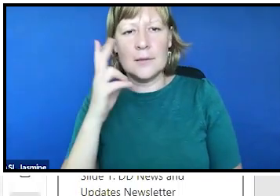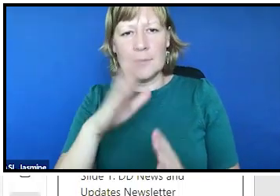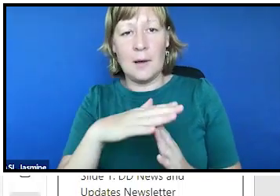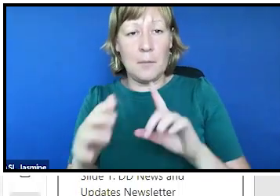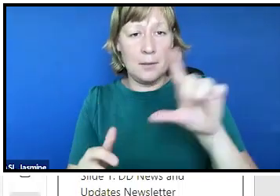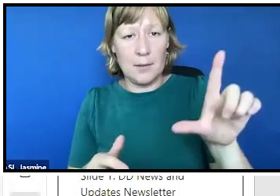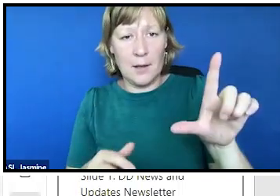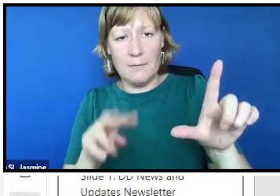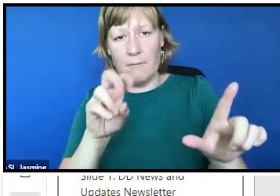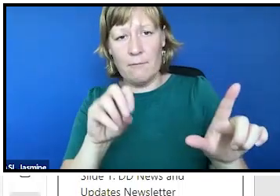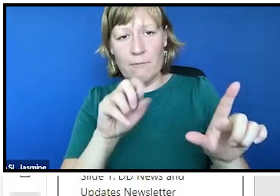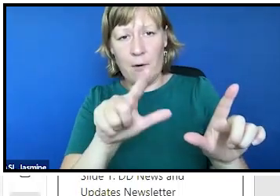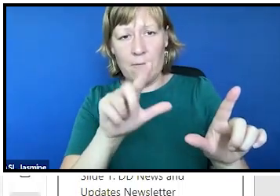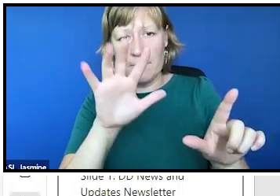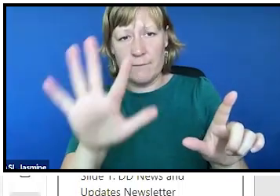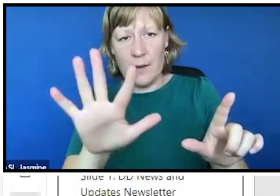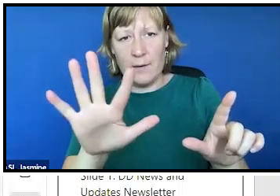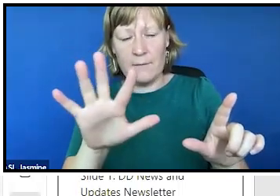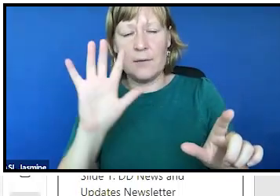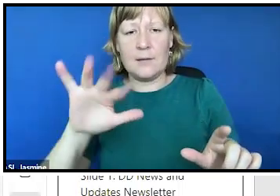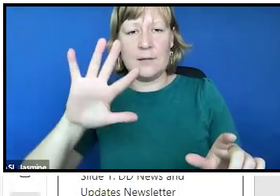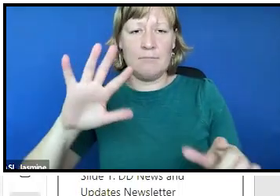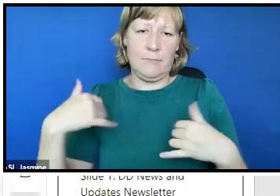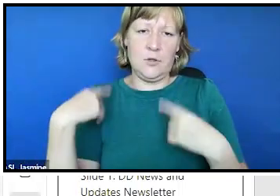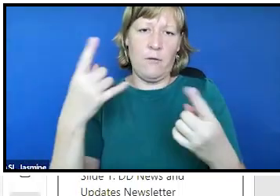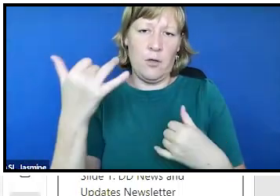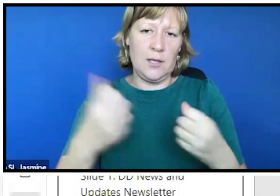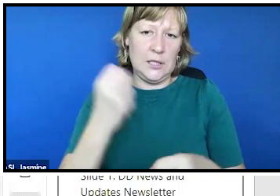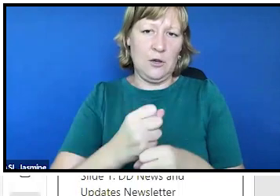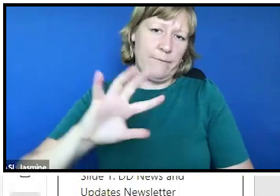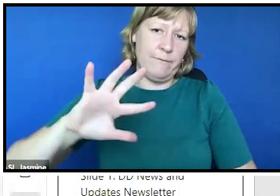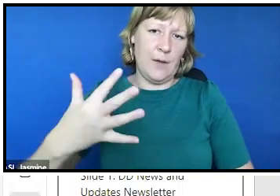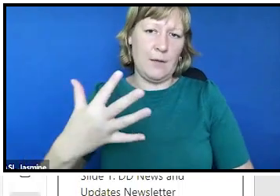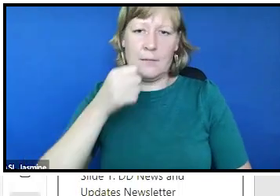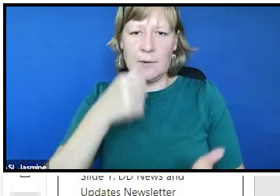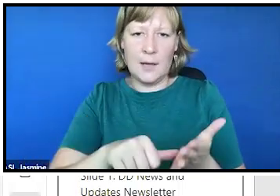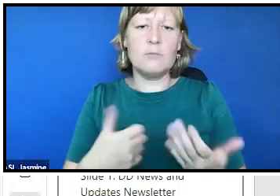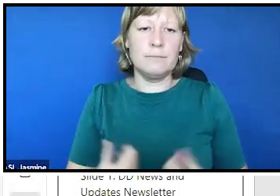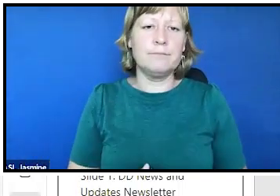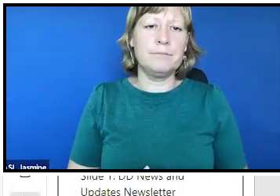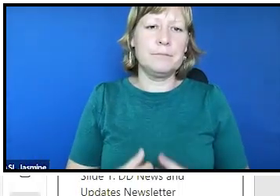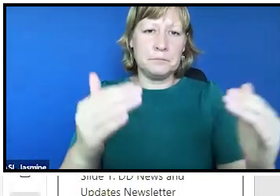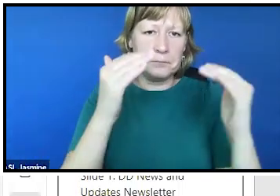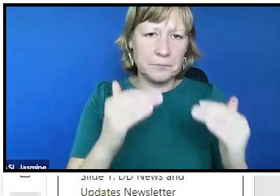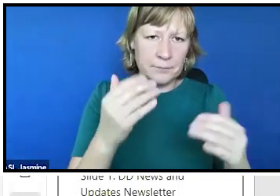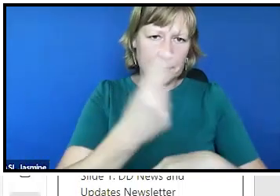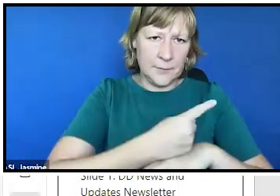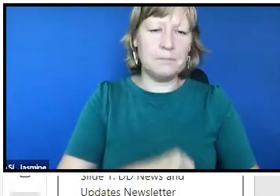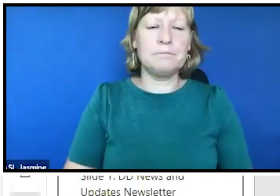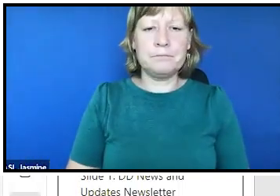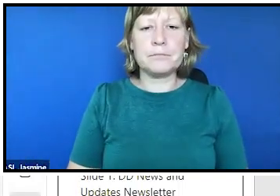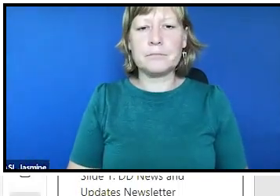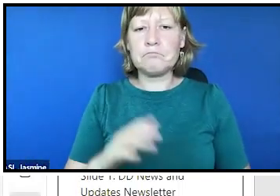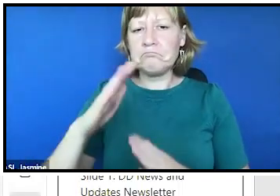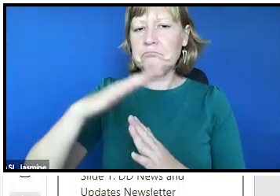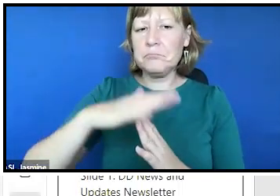5, which will let you know that this is the 5th newsletter of the year. It also gives you the date. And so on top, this will always change,